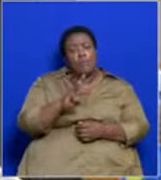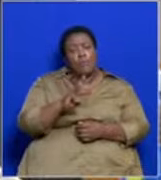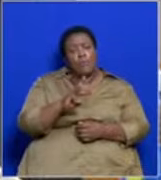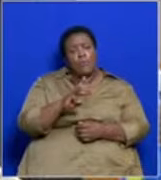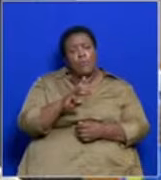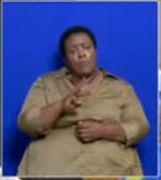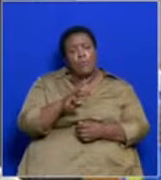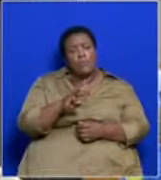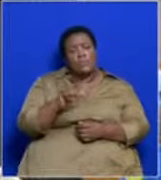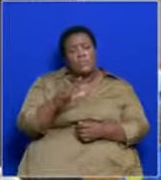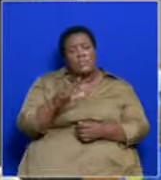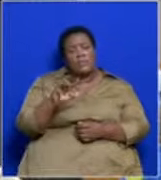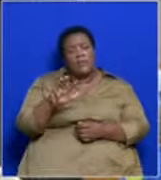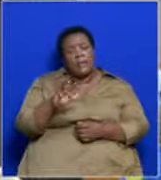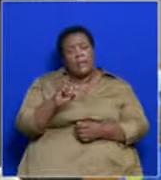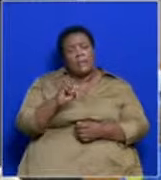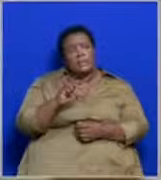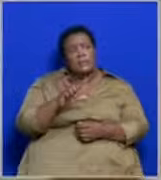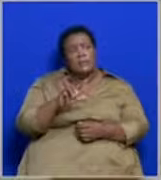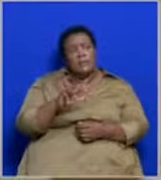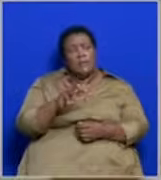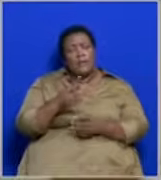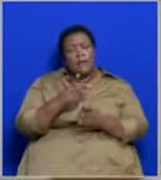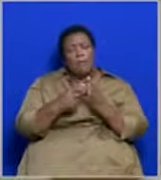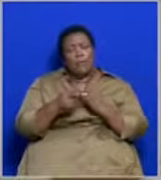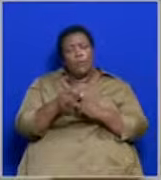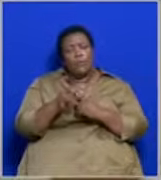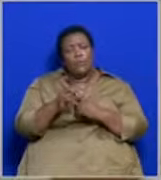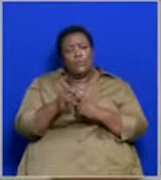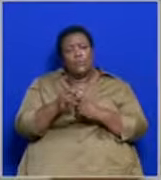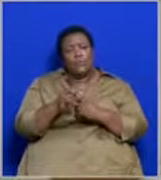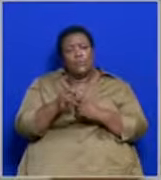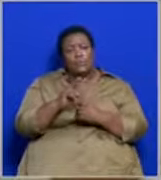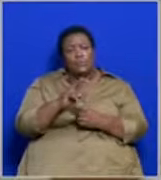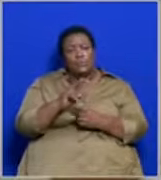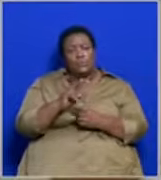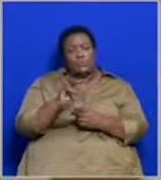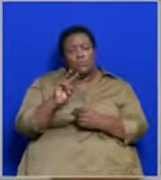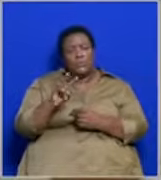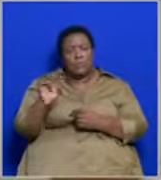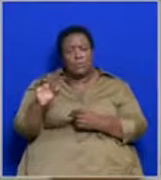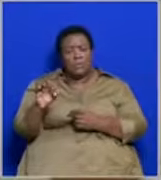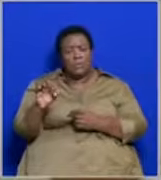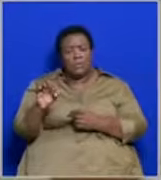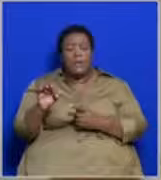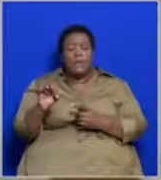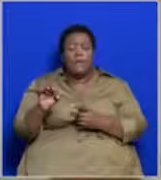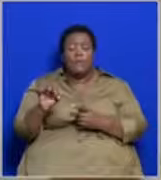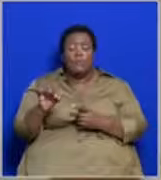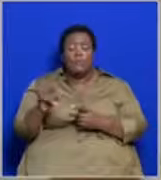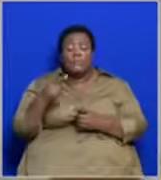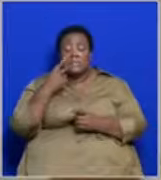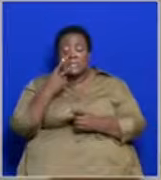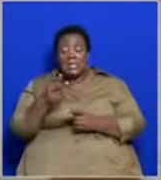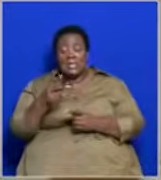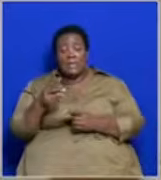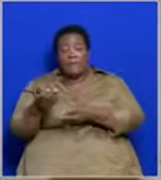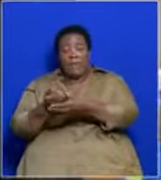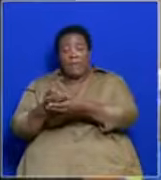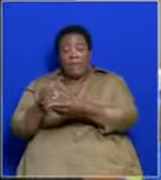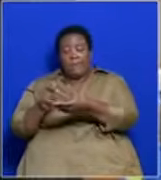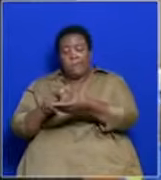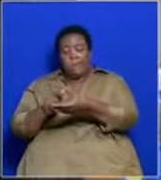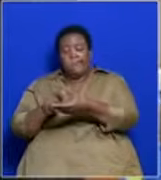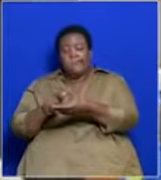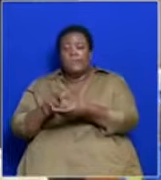0323. Yes, and if you go to TLM2, Commissioner, starting at, let's say, page